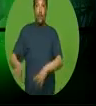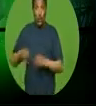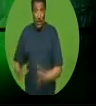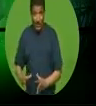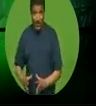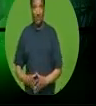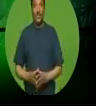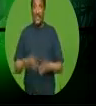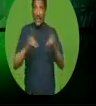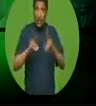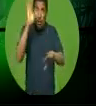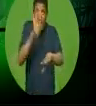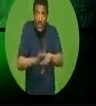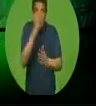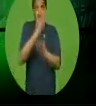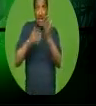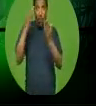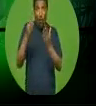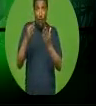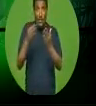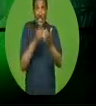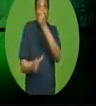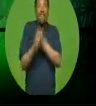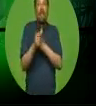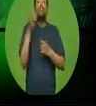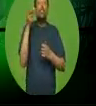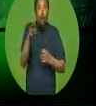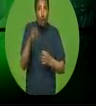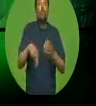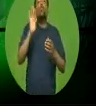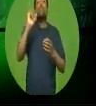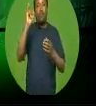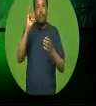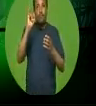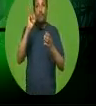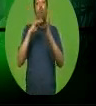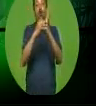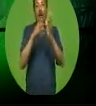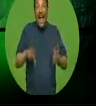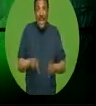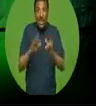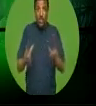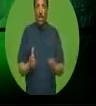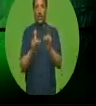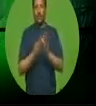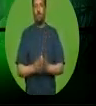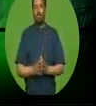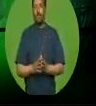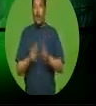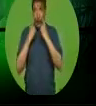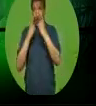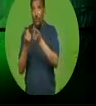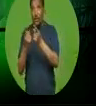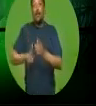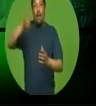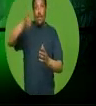Students, did you mention some of the disadvantages of the Uni-Modal agricultural strategy? Let's see the major